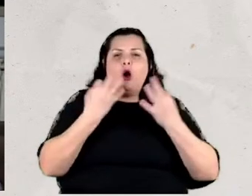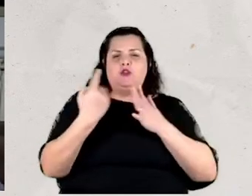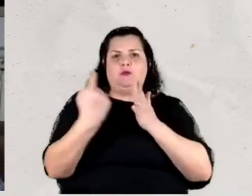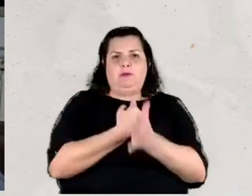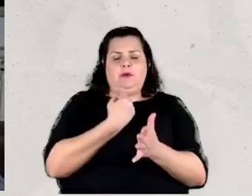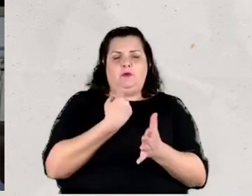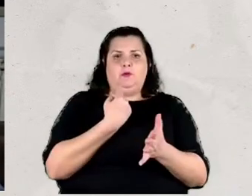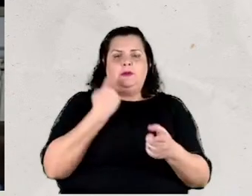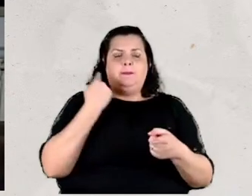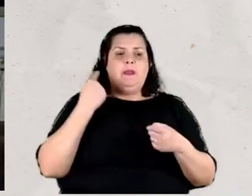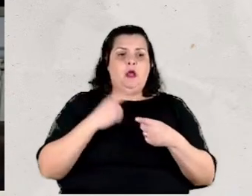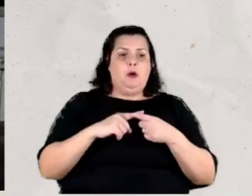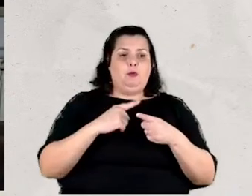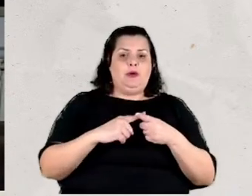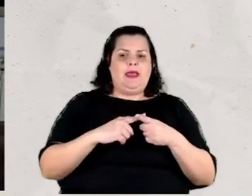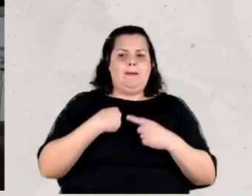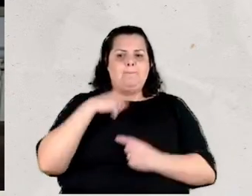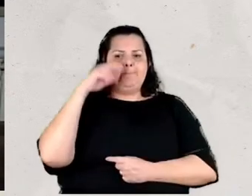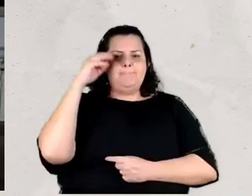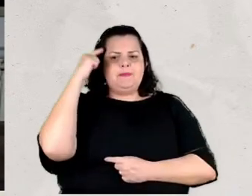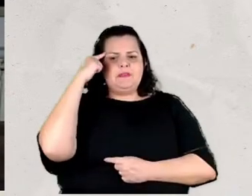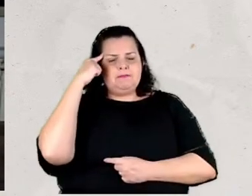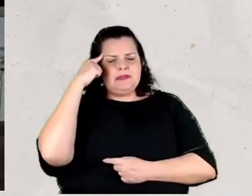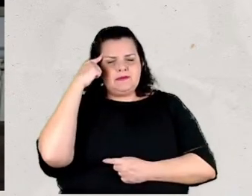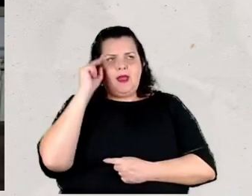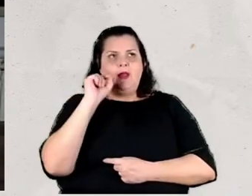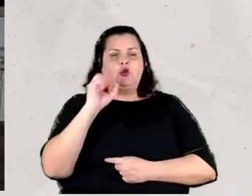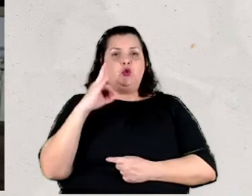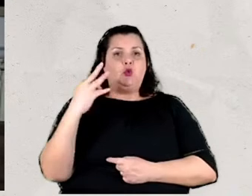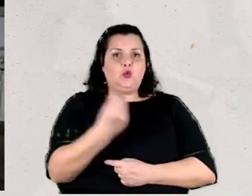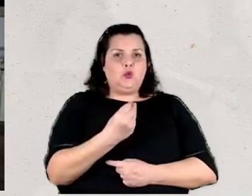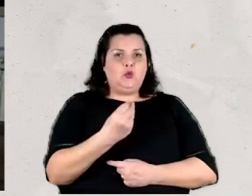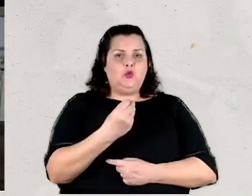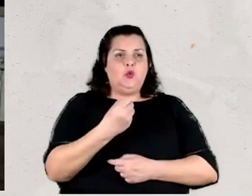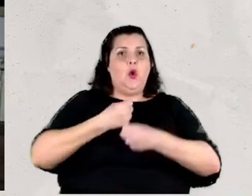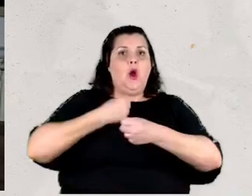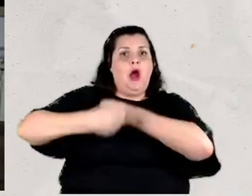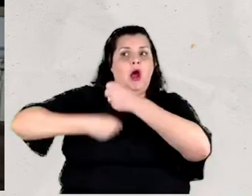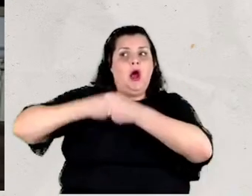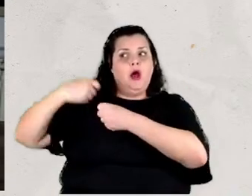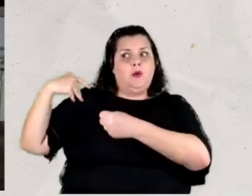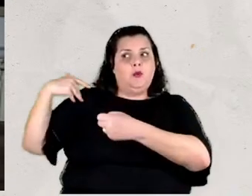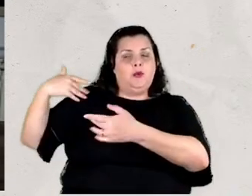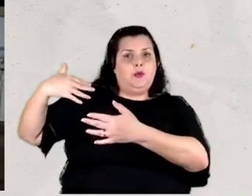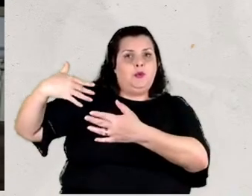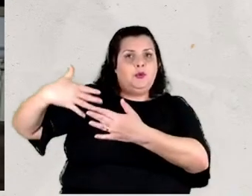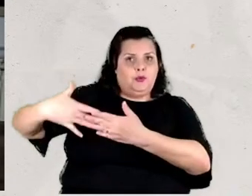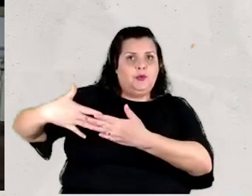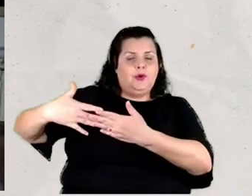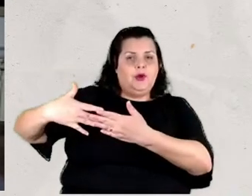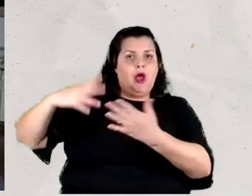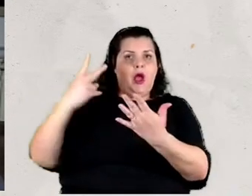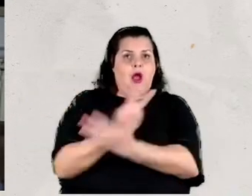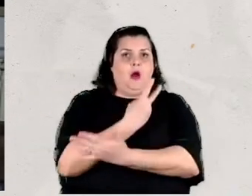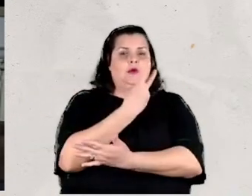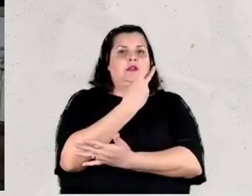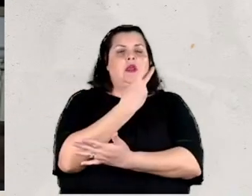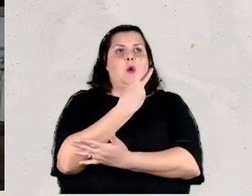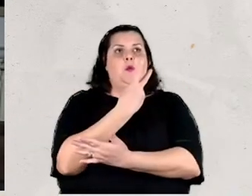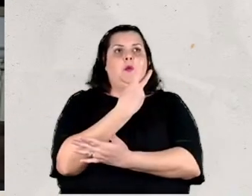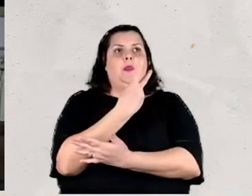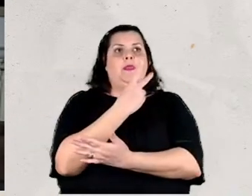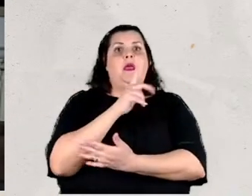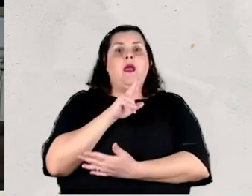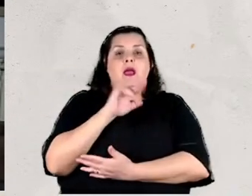things happened over the last year that are contradictory in terms of Israel's in the internal